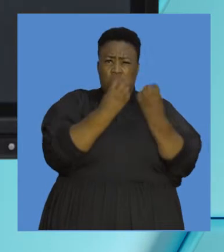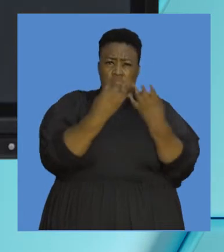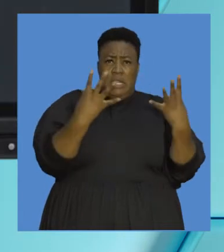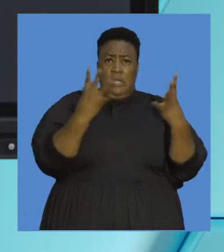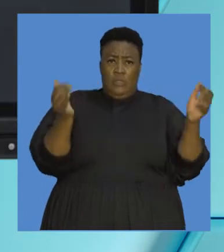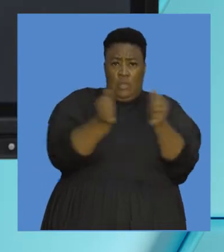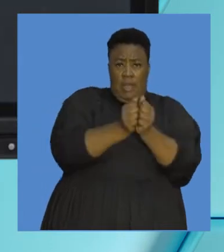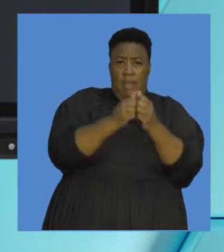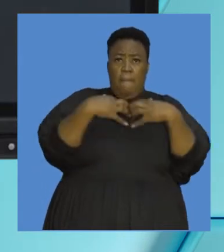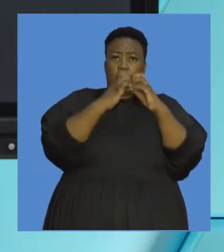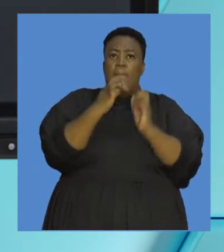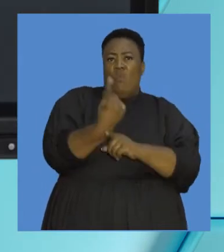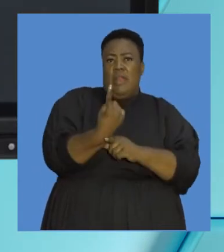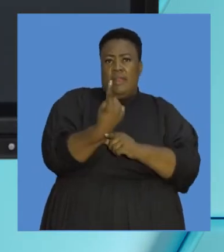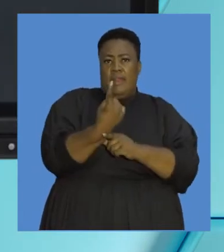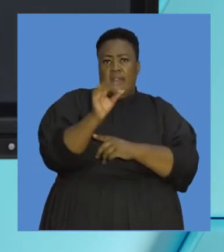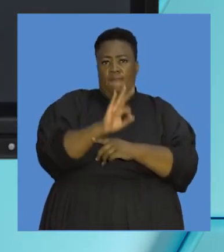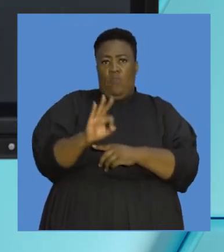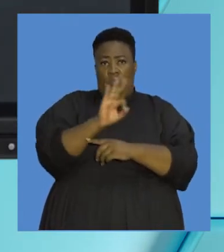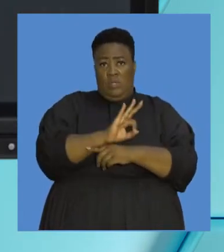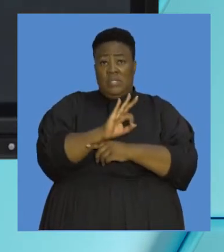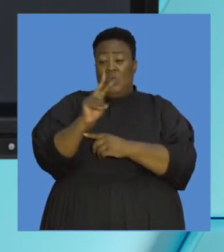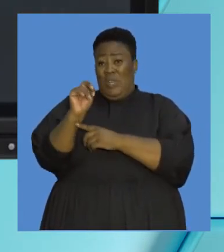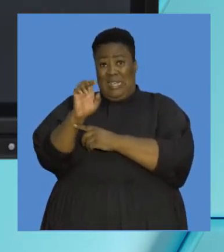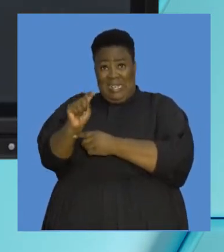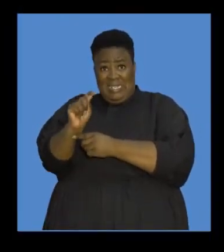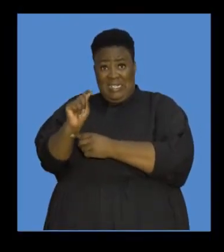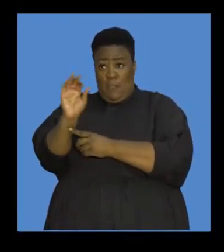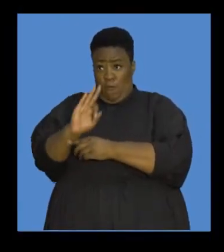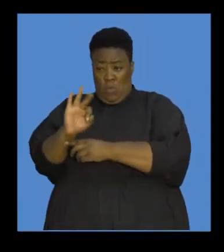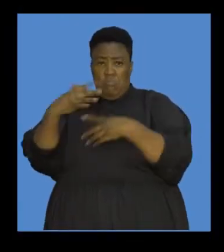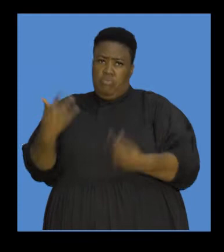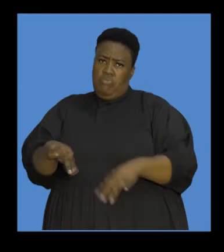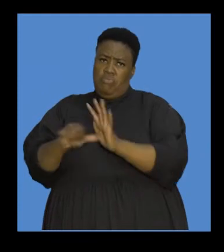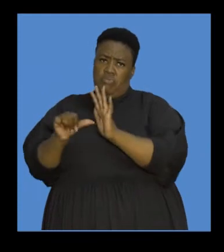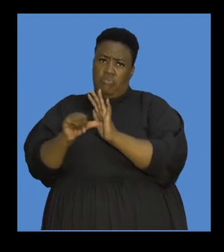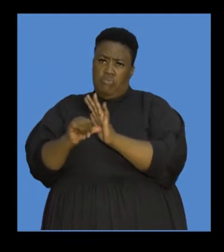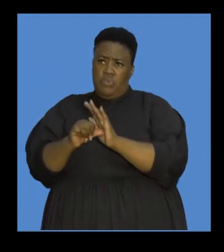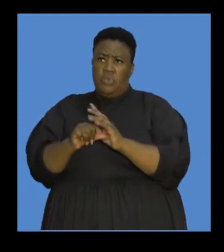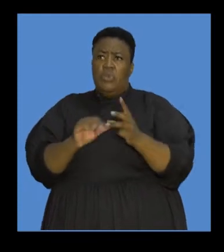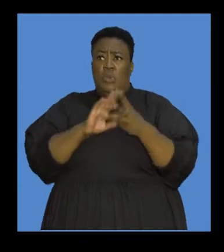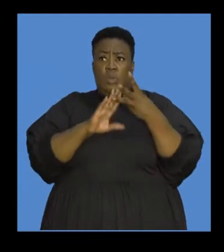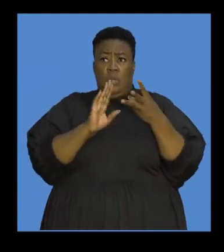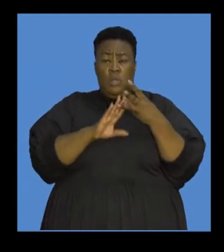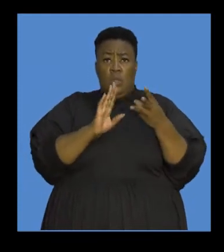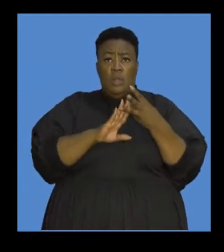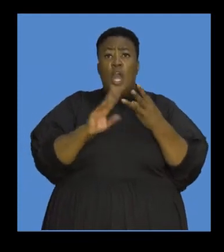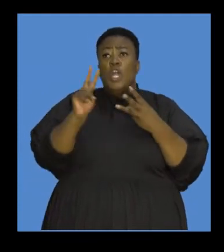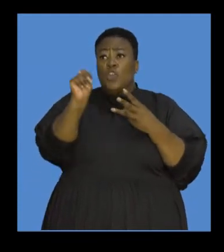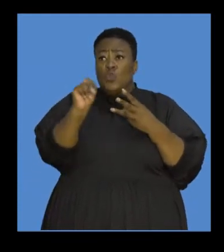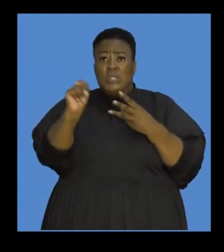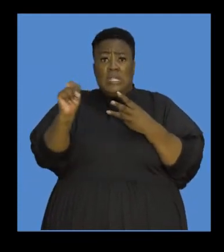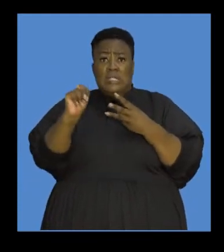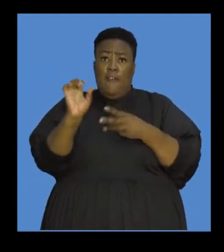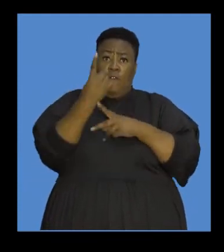make it into one force. So net force, very, very important. We're going to look at Newton's first law of motion,